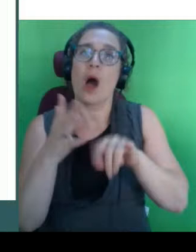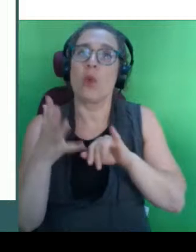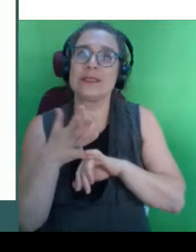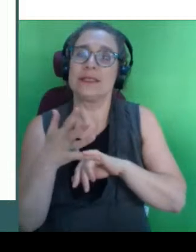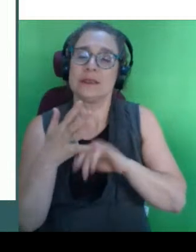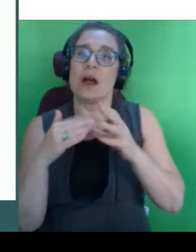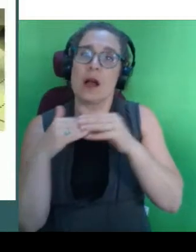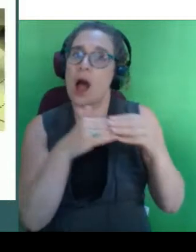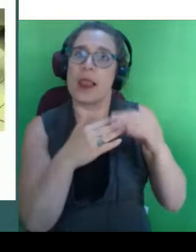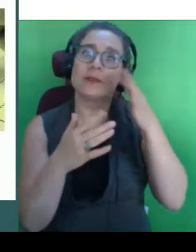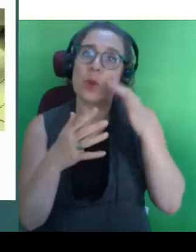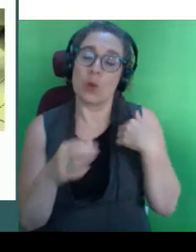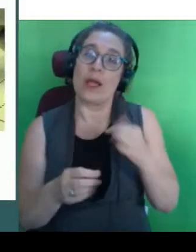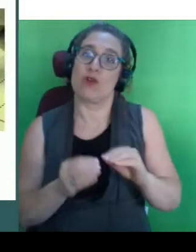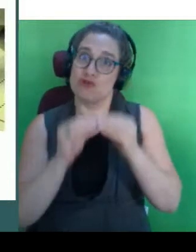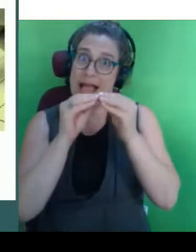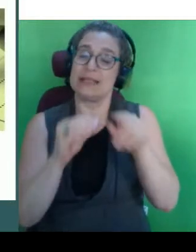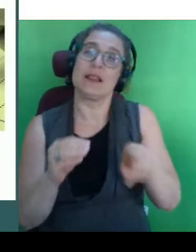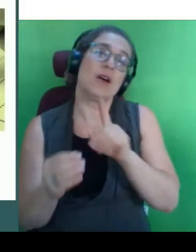fact sheets.